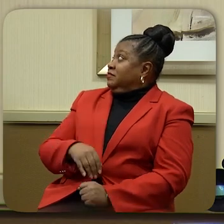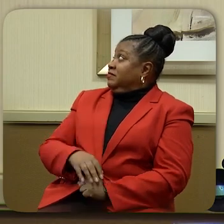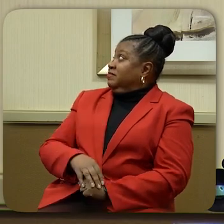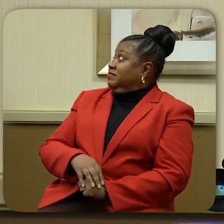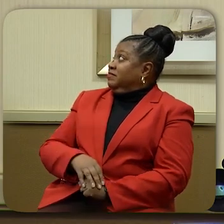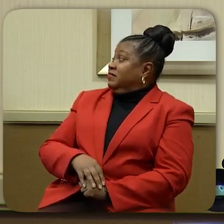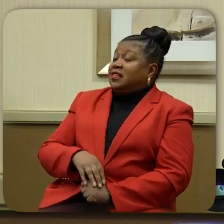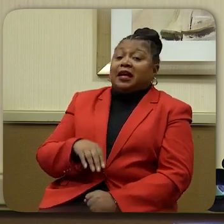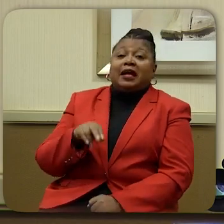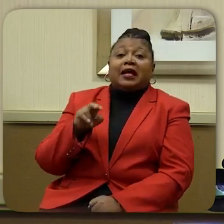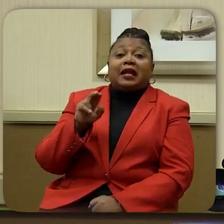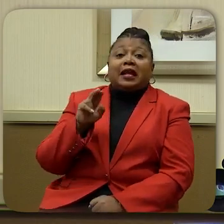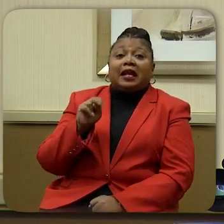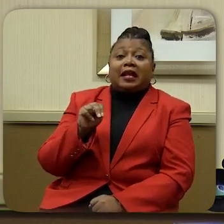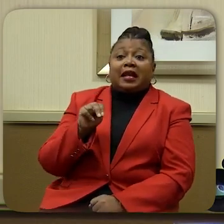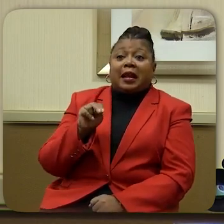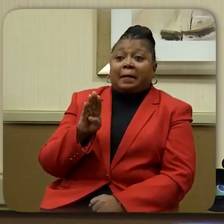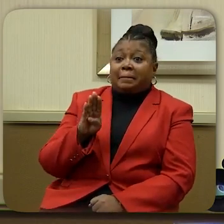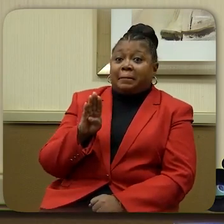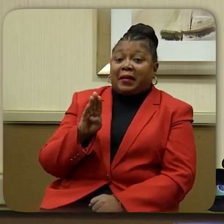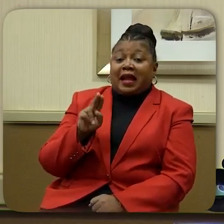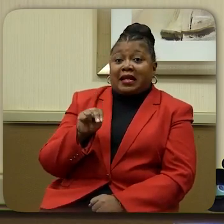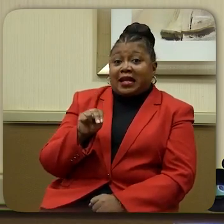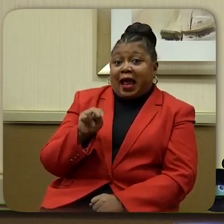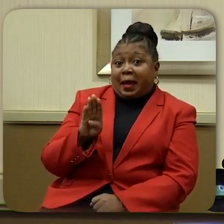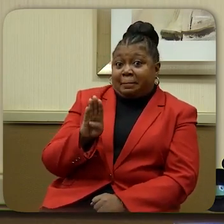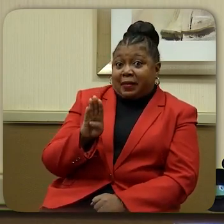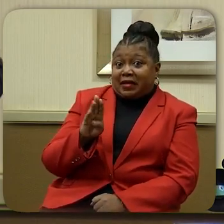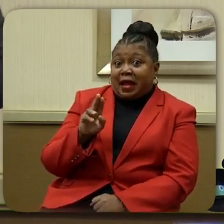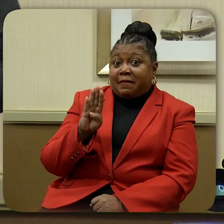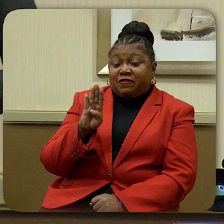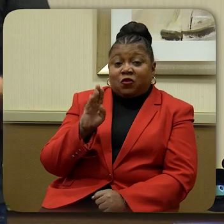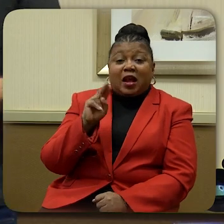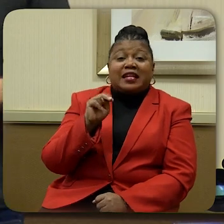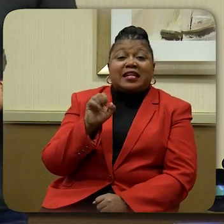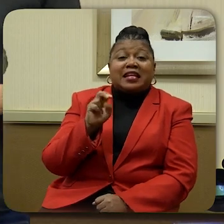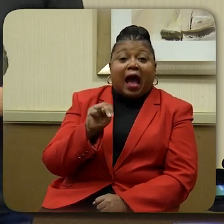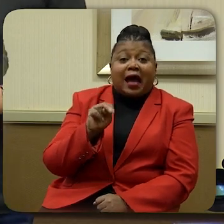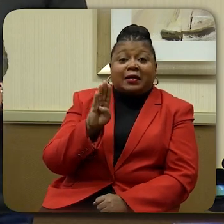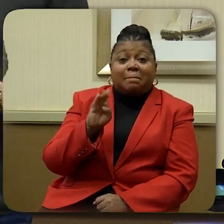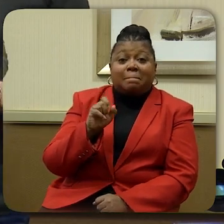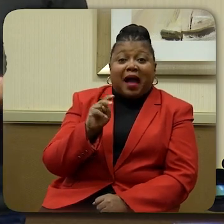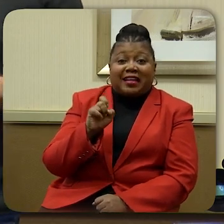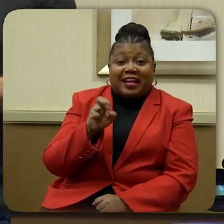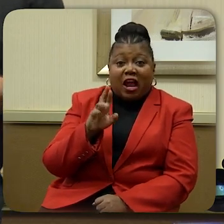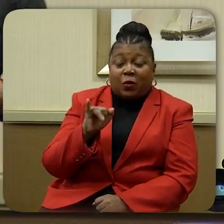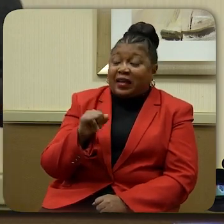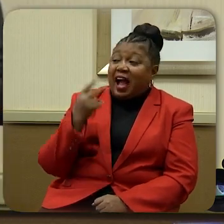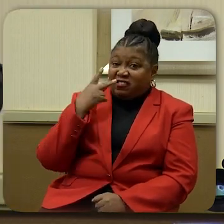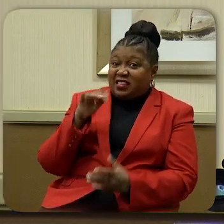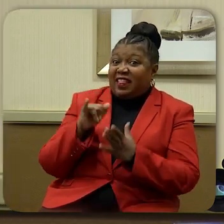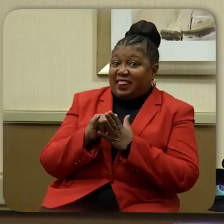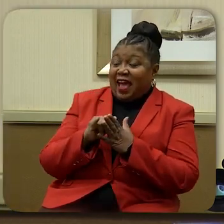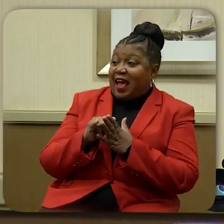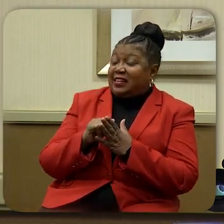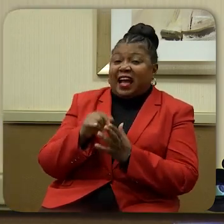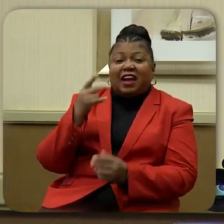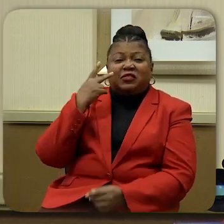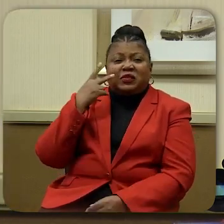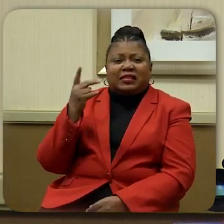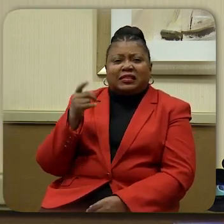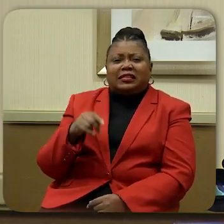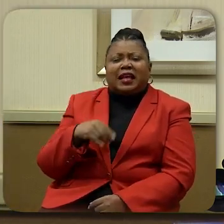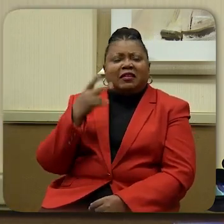I saw someone sign that in B for non-binary. I've seen that. Have you